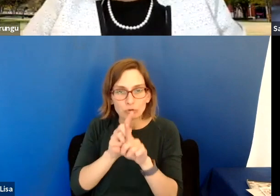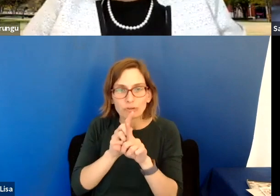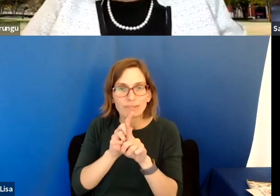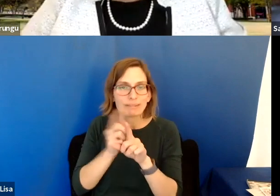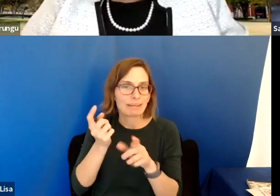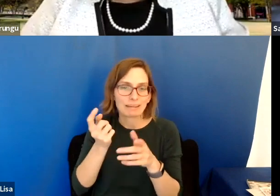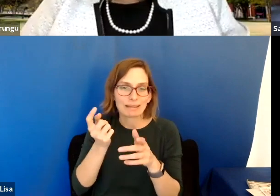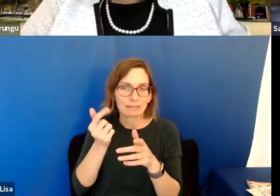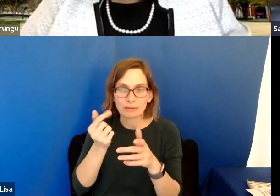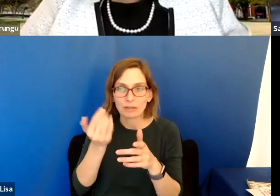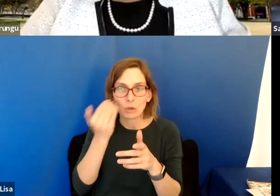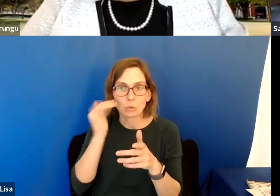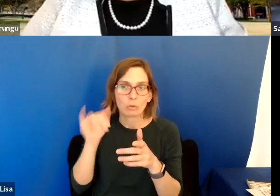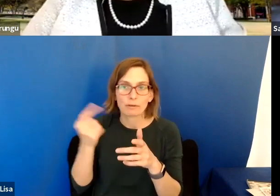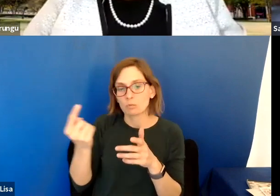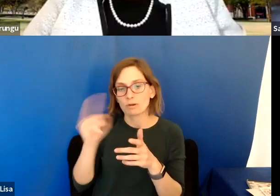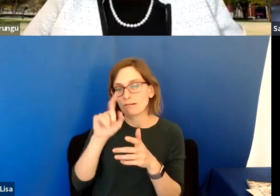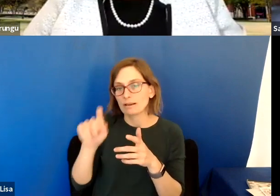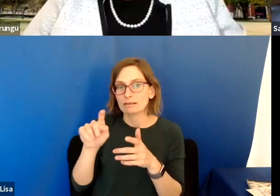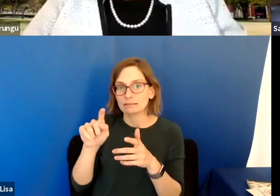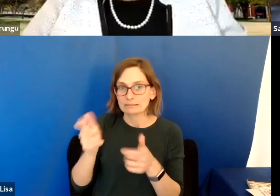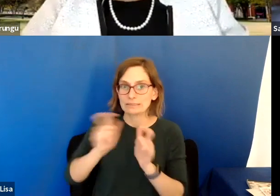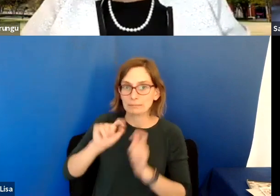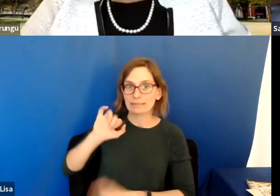So one of them is asking, you know, give me a tip.